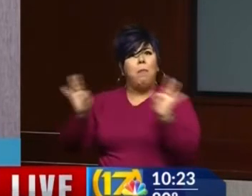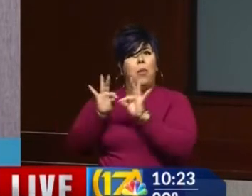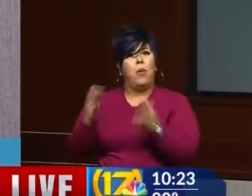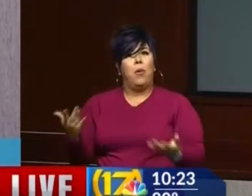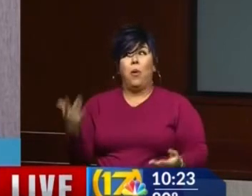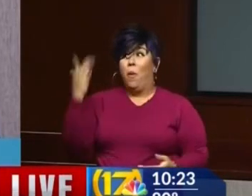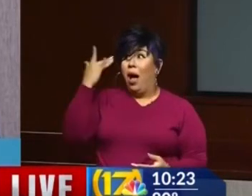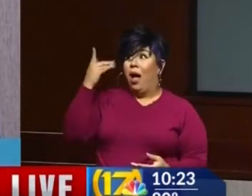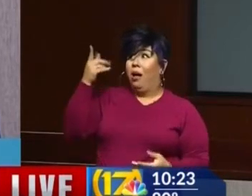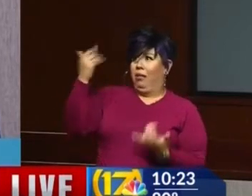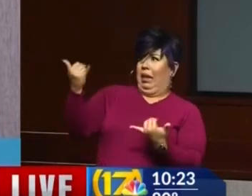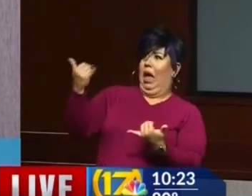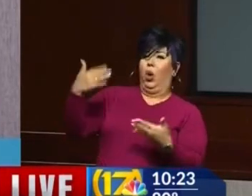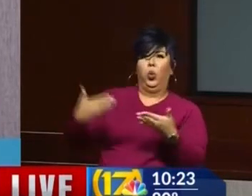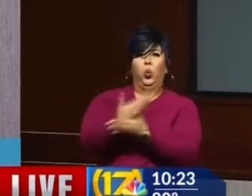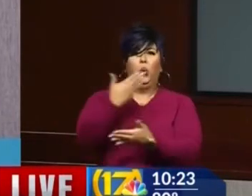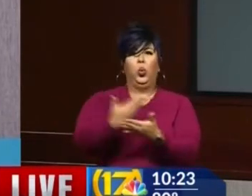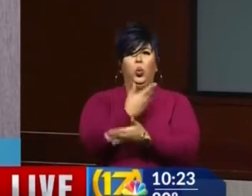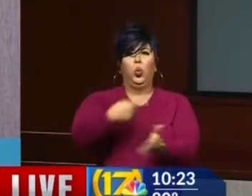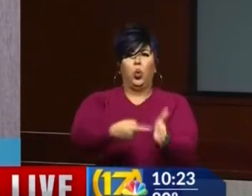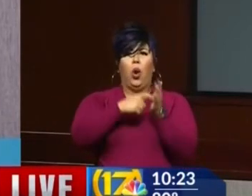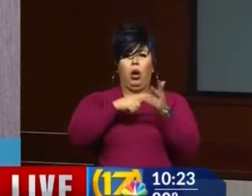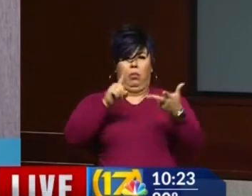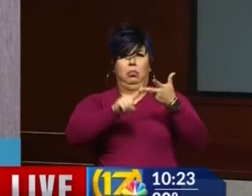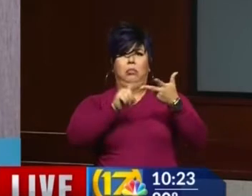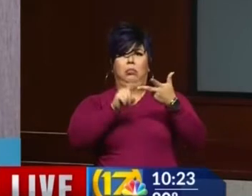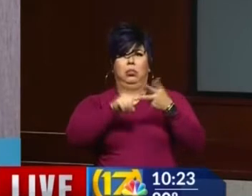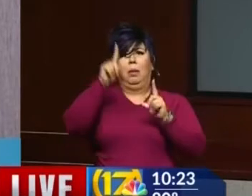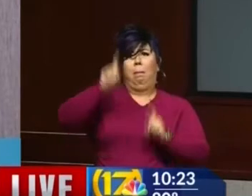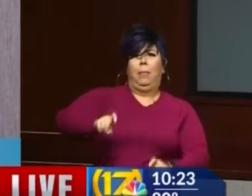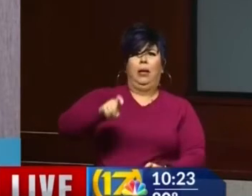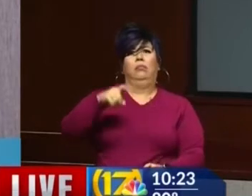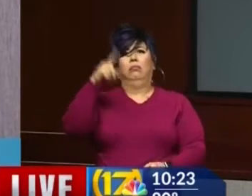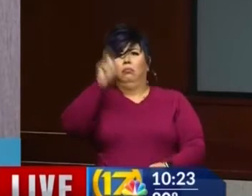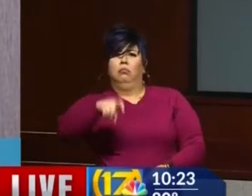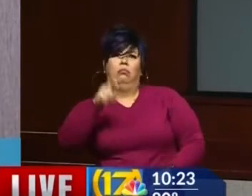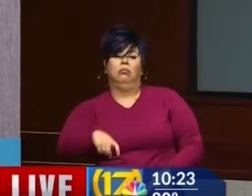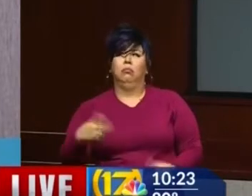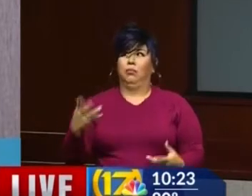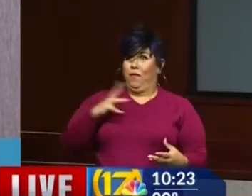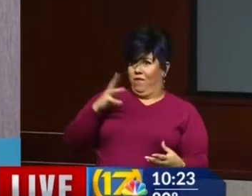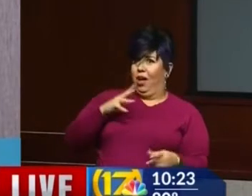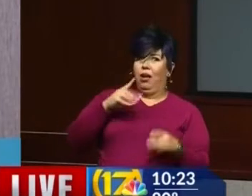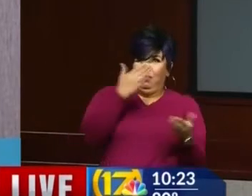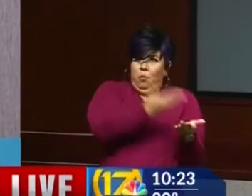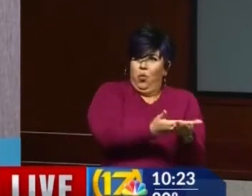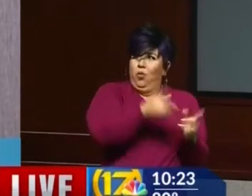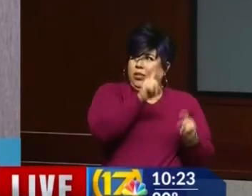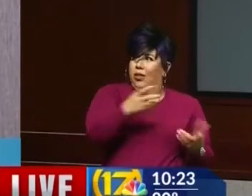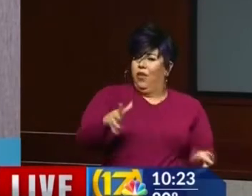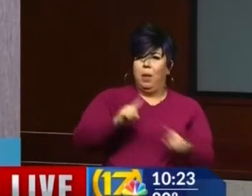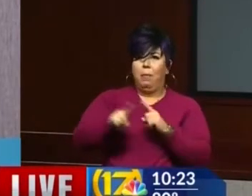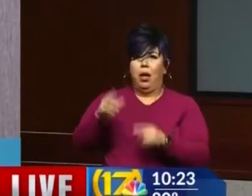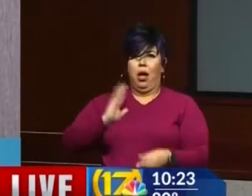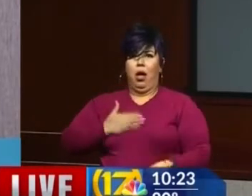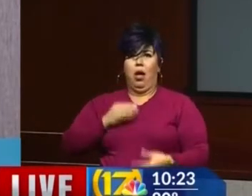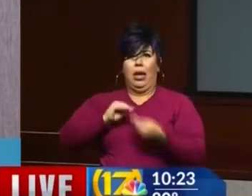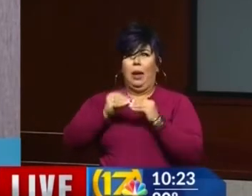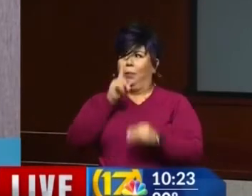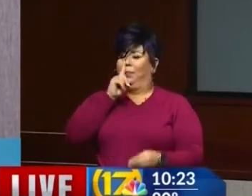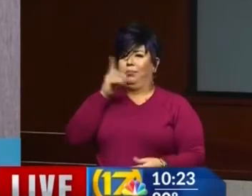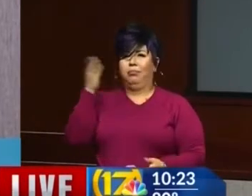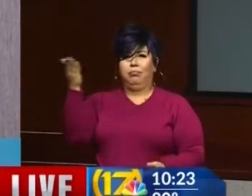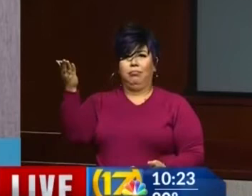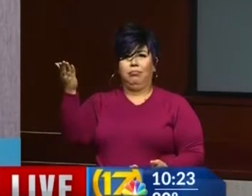because you are holding us accountable to increase overall testing rates in our community. And you are tying those